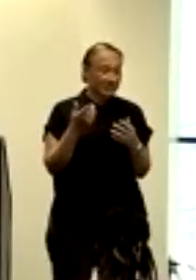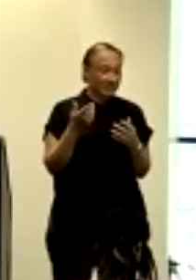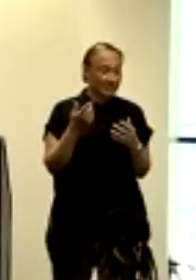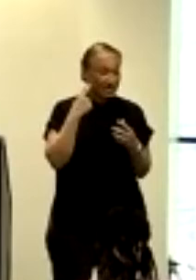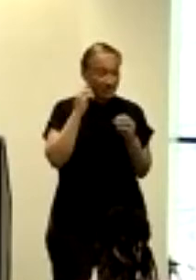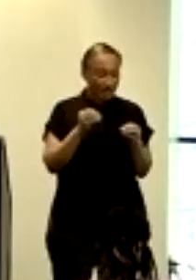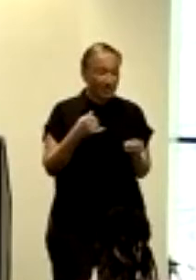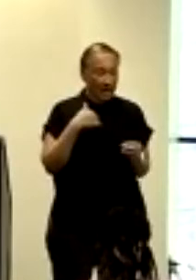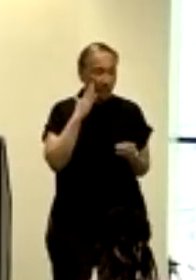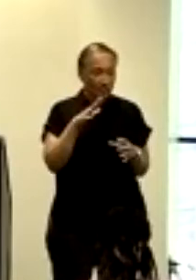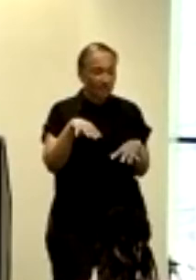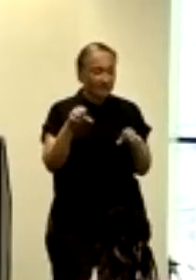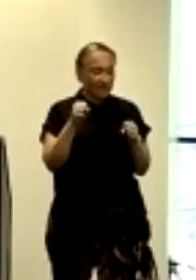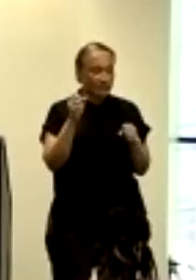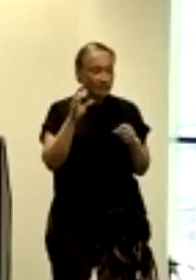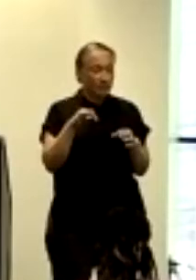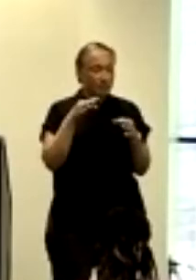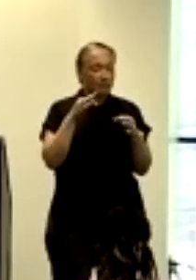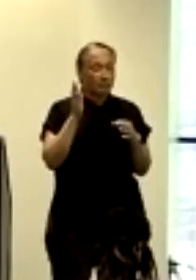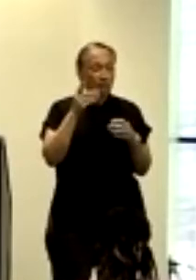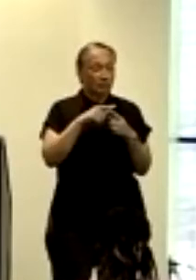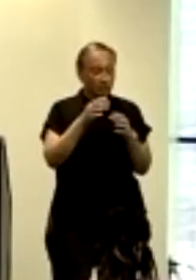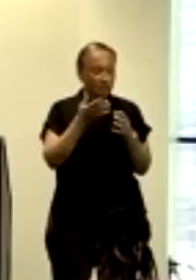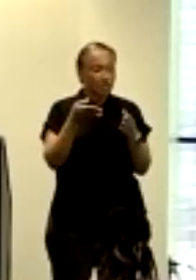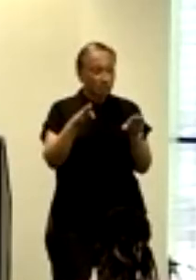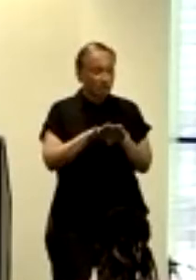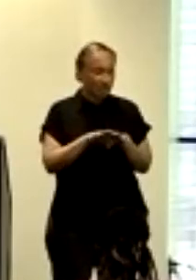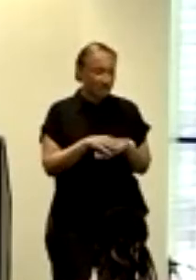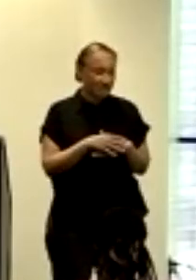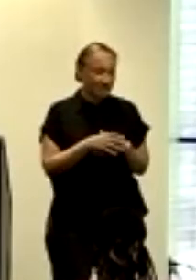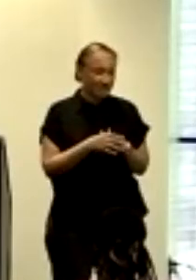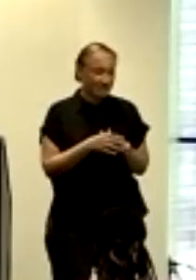Hearing none, I will take a motion to adjourn.